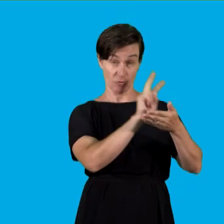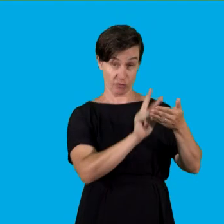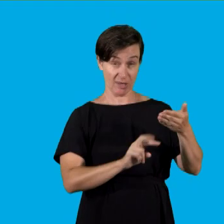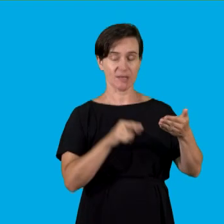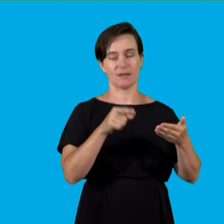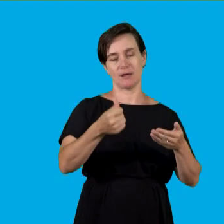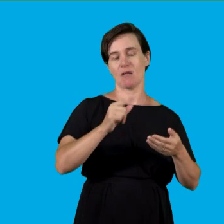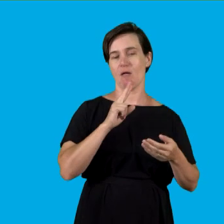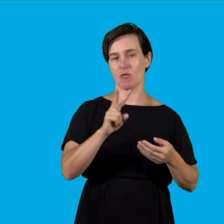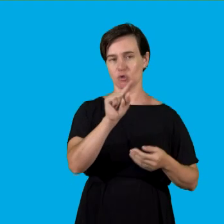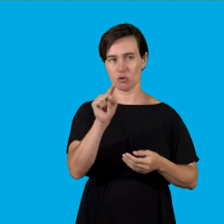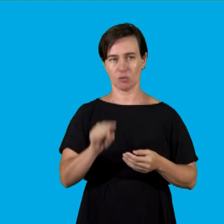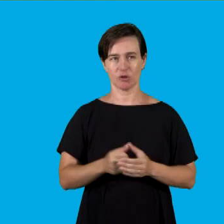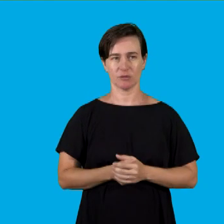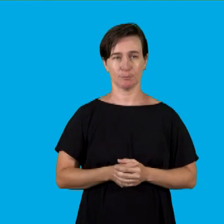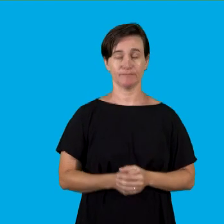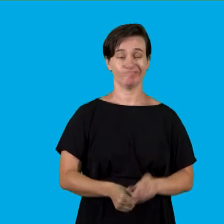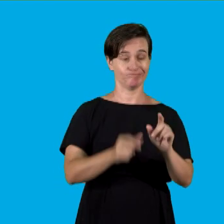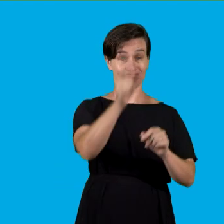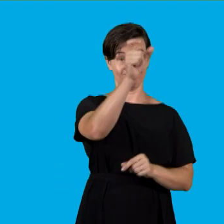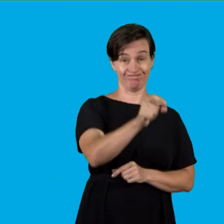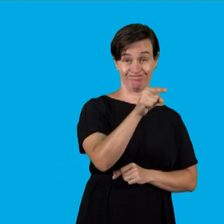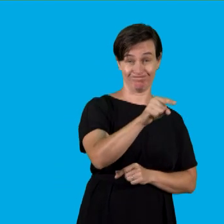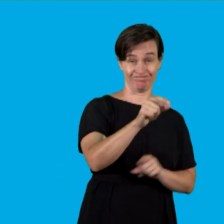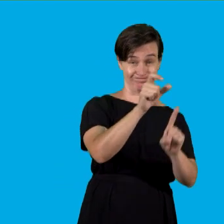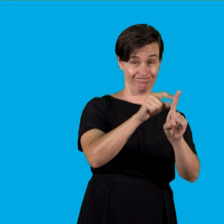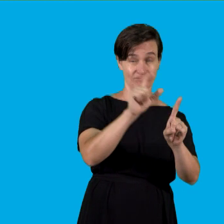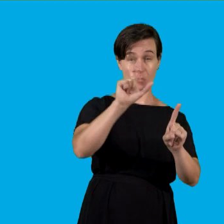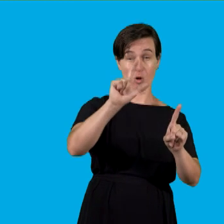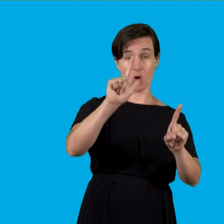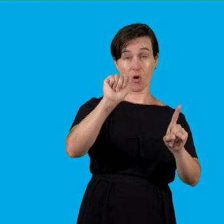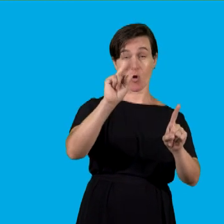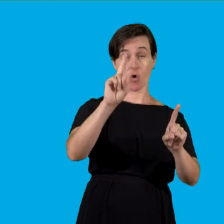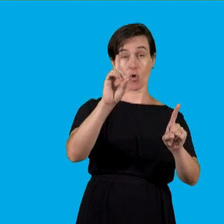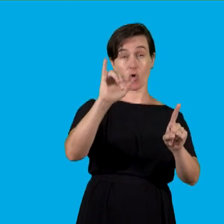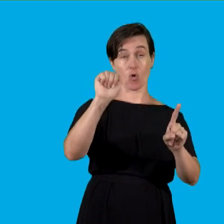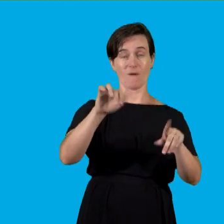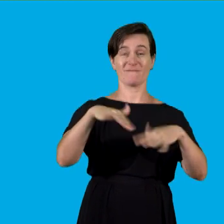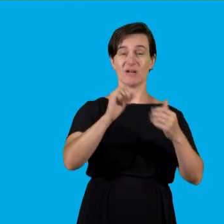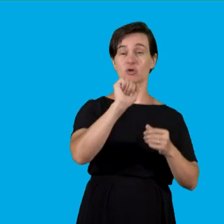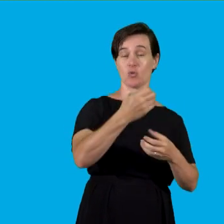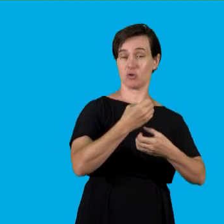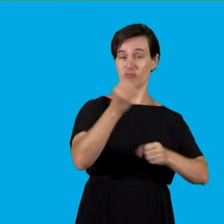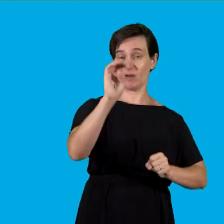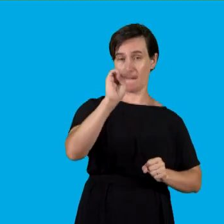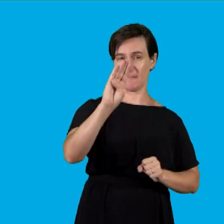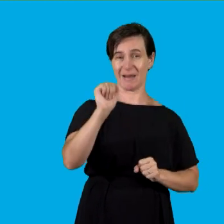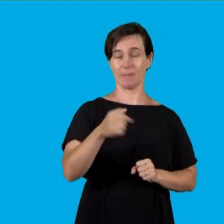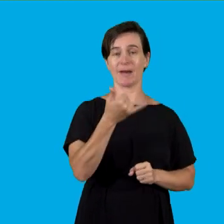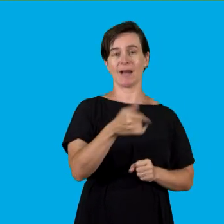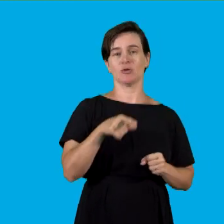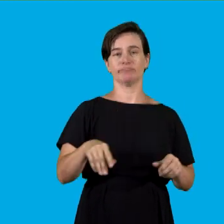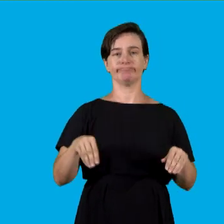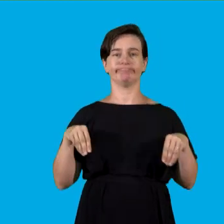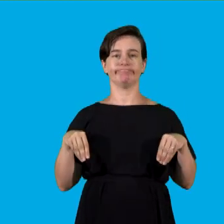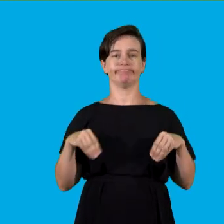that follow. Claudia has just completed her MBA degree. She is currently sitting at home doing nothing as